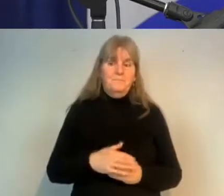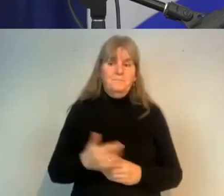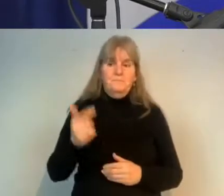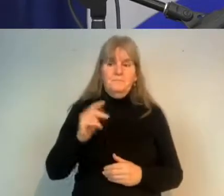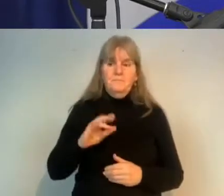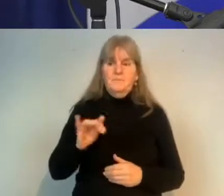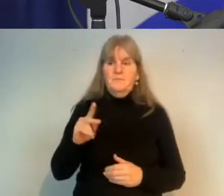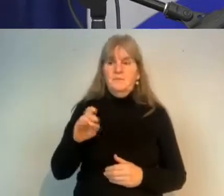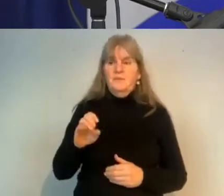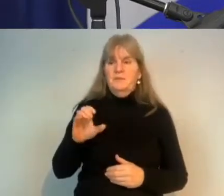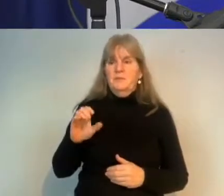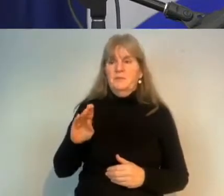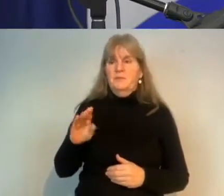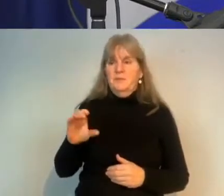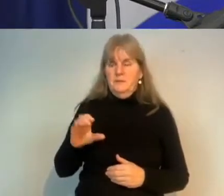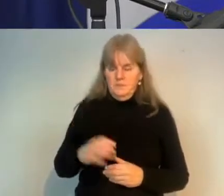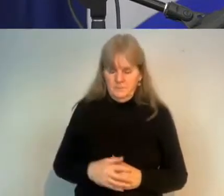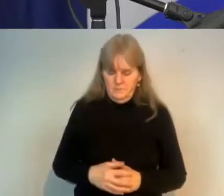CBC.